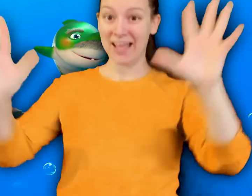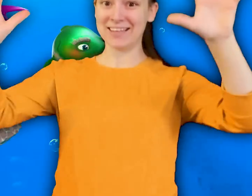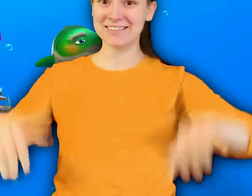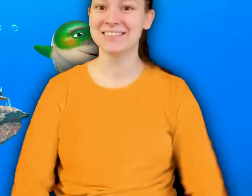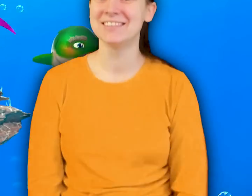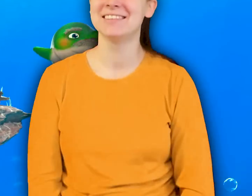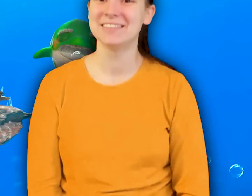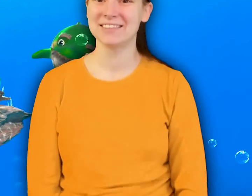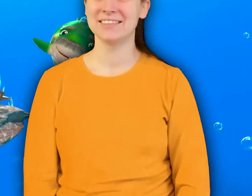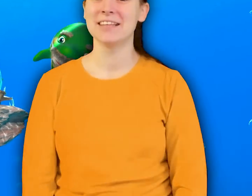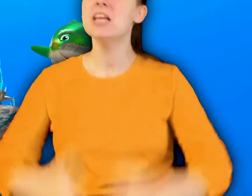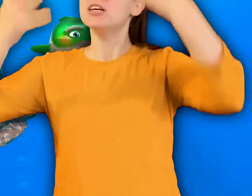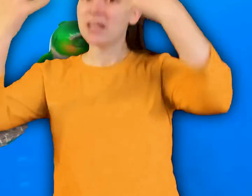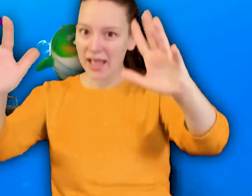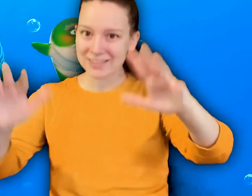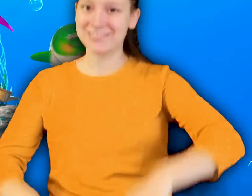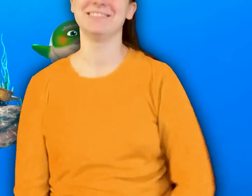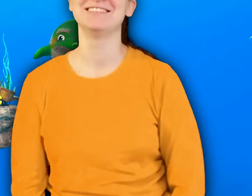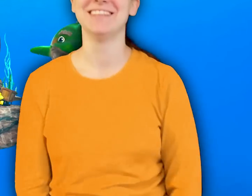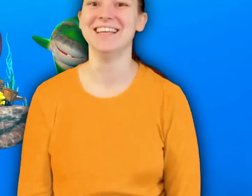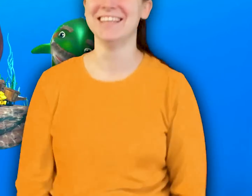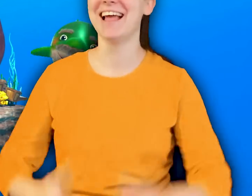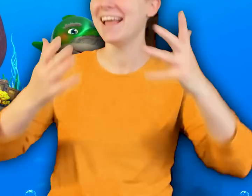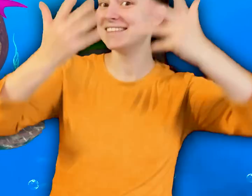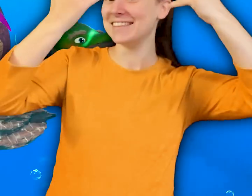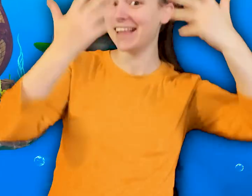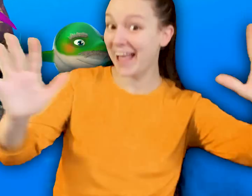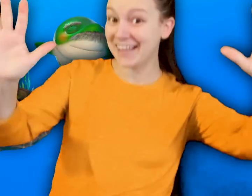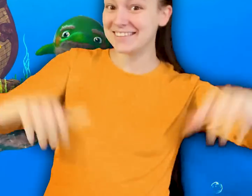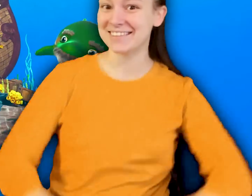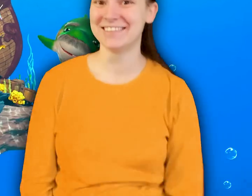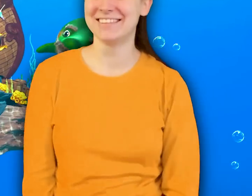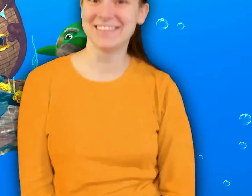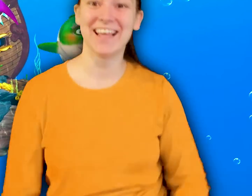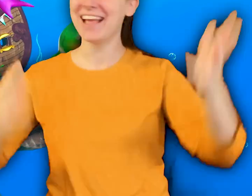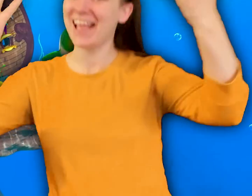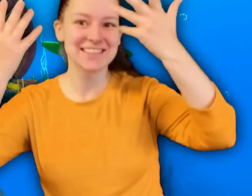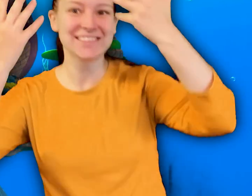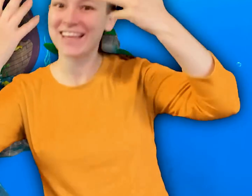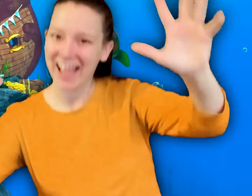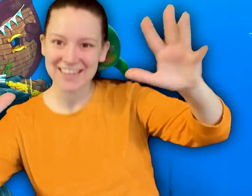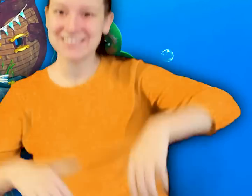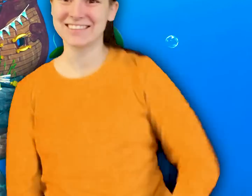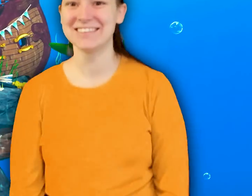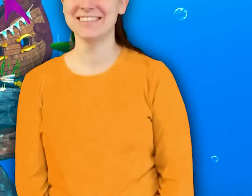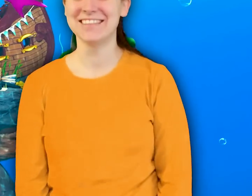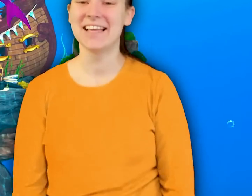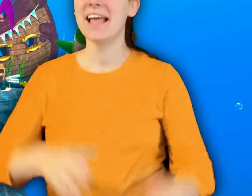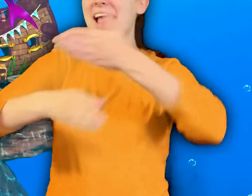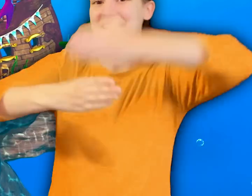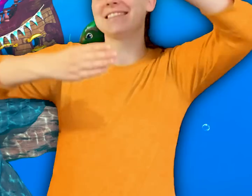do it's the end it's the do do do do it's the end do do do do it's the